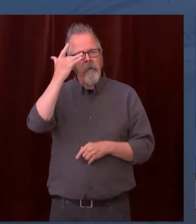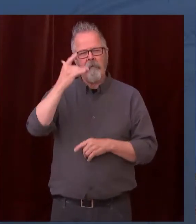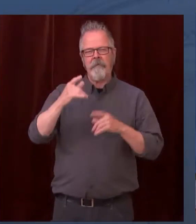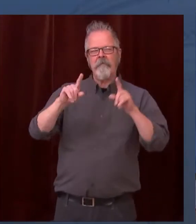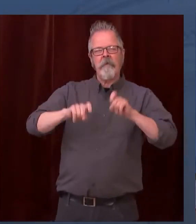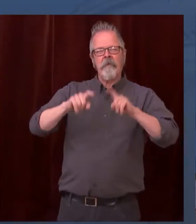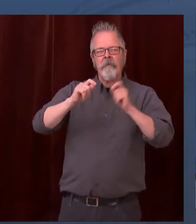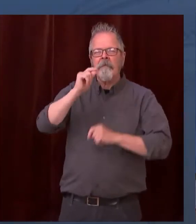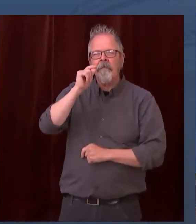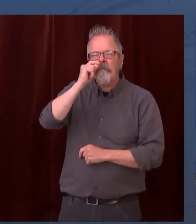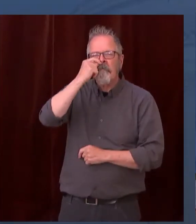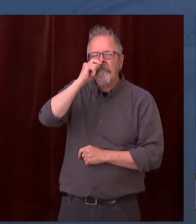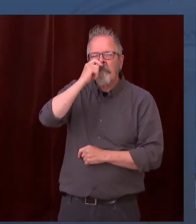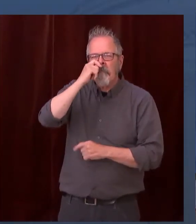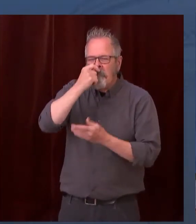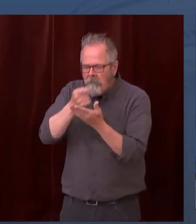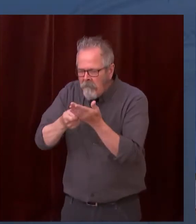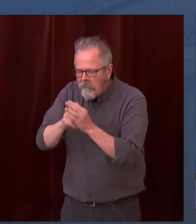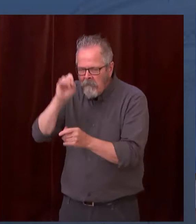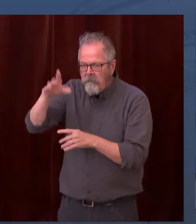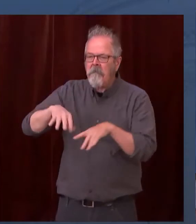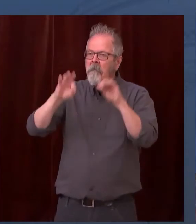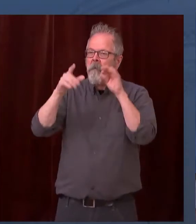John Wiesman will talk about that a little bit more.